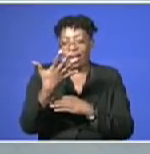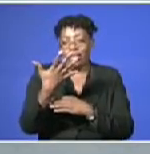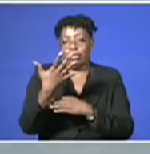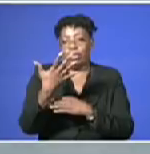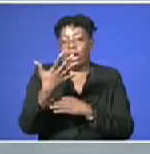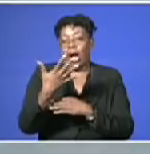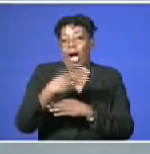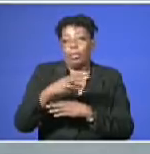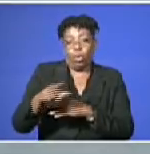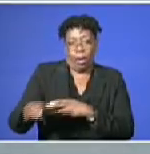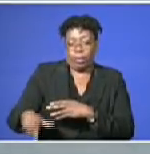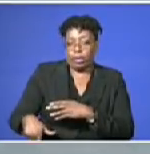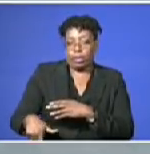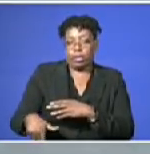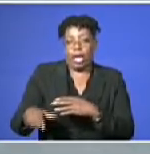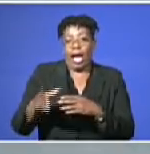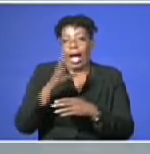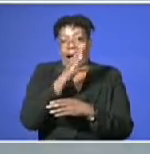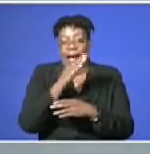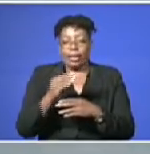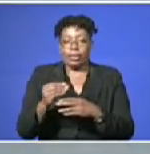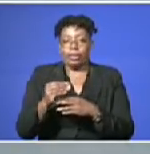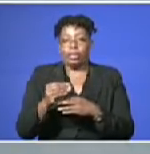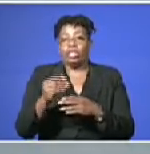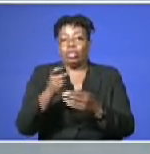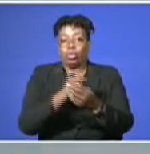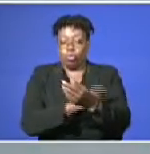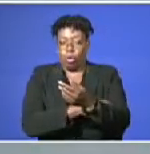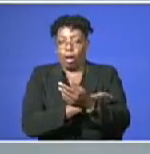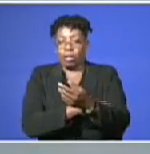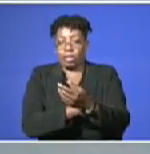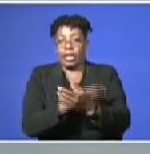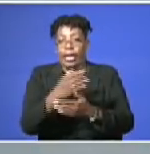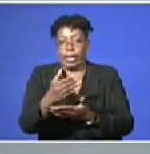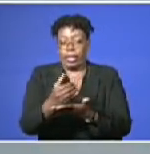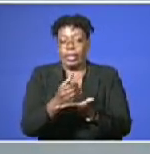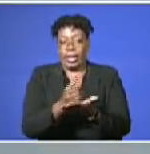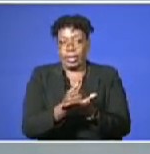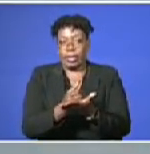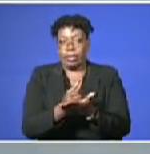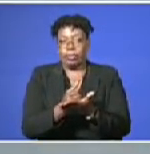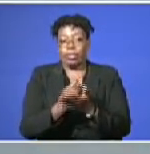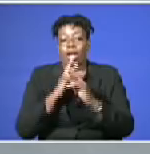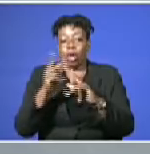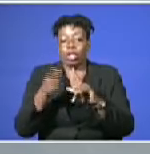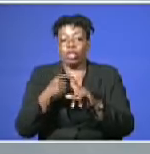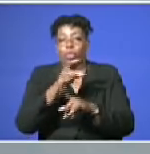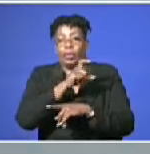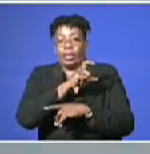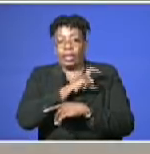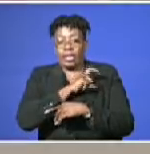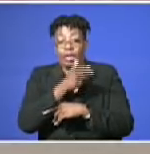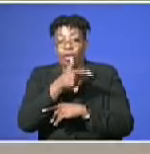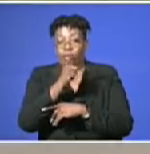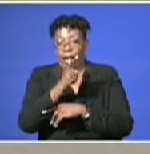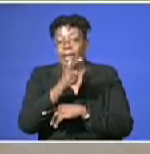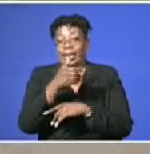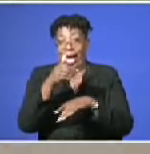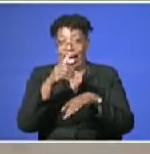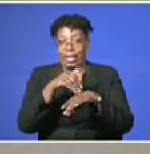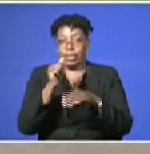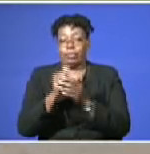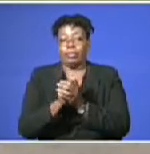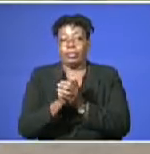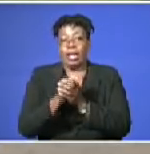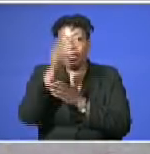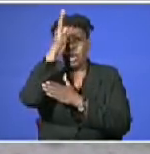in addition to a quantity of drugs, and according to the police, that they were fired on. The man killed